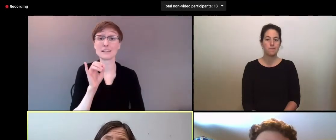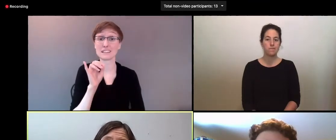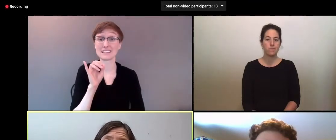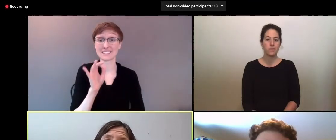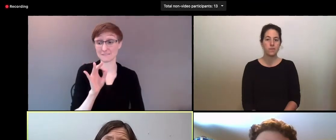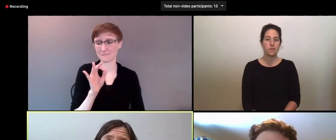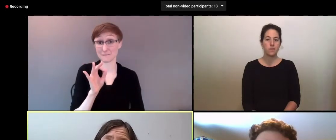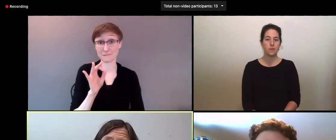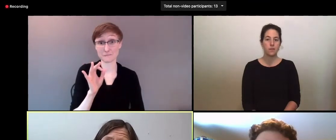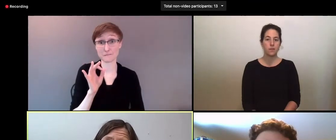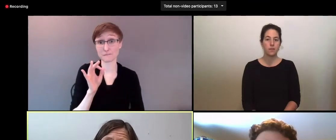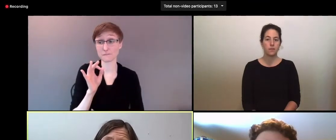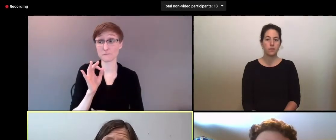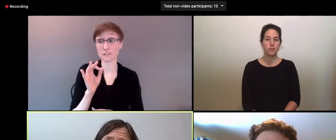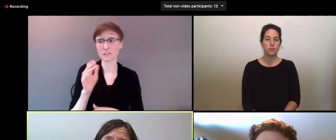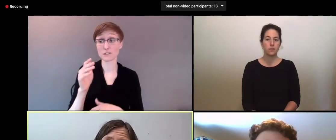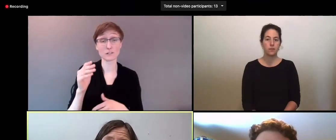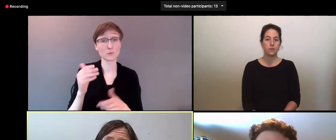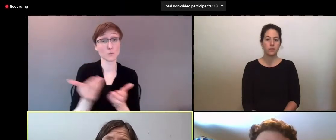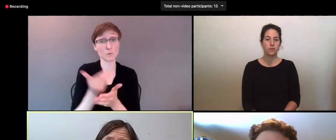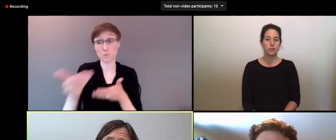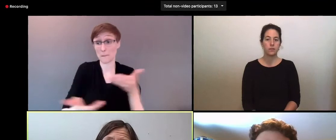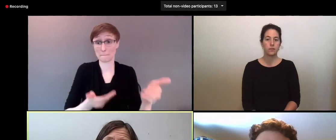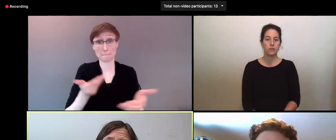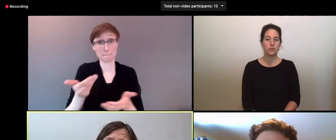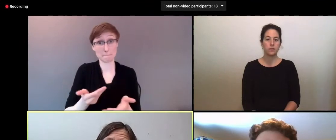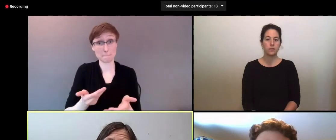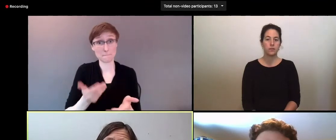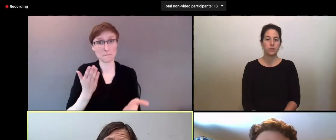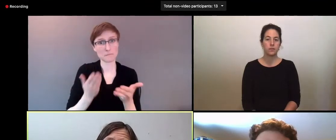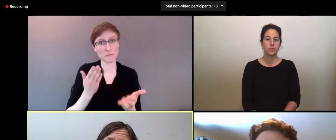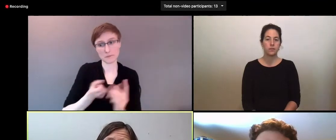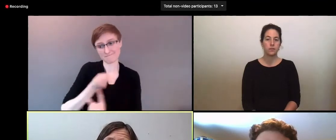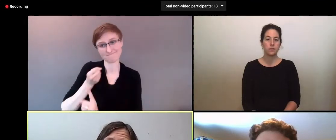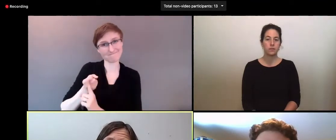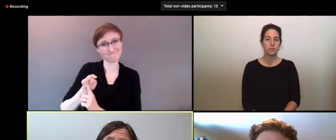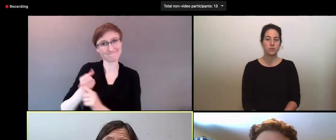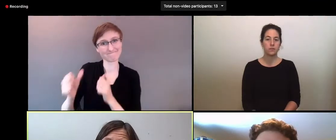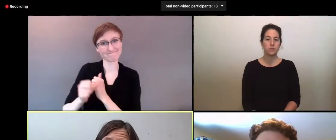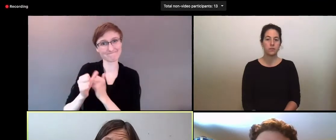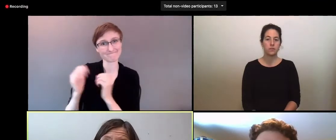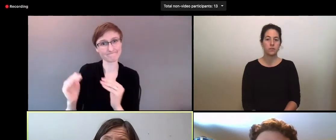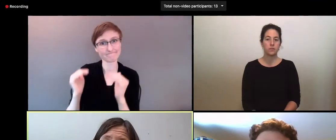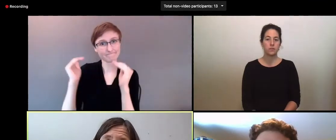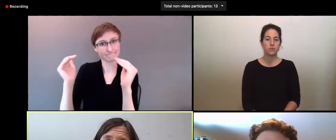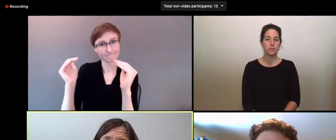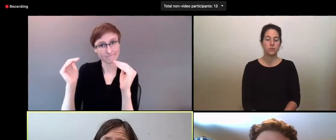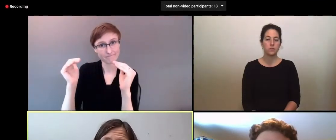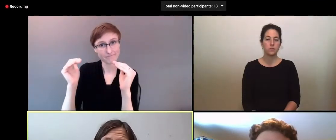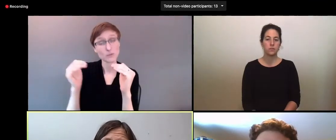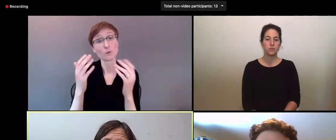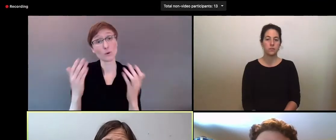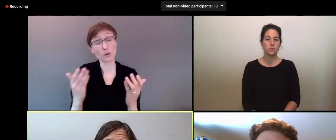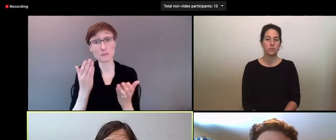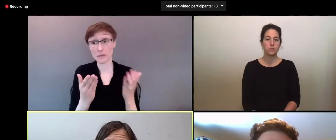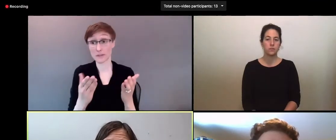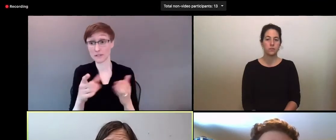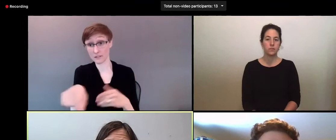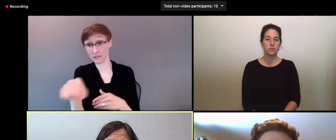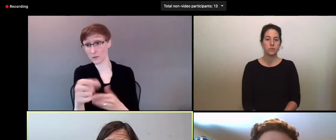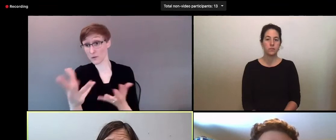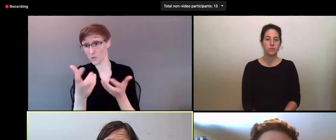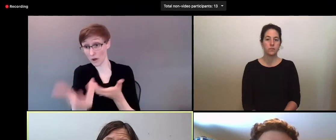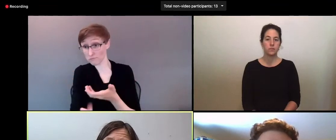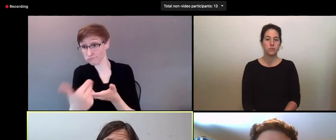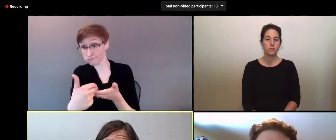or if the people you're thinking about bringing in might be more vulnerable, then that may be an additional consideration to think